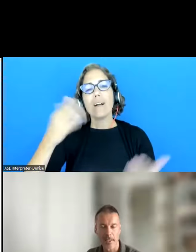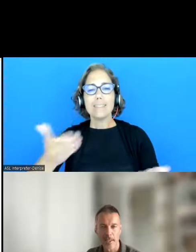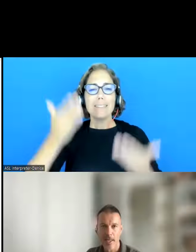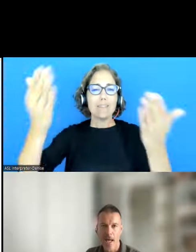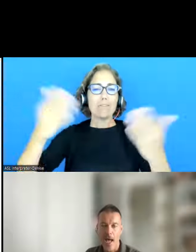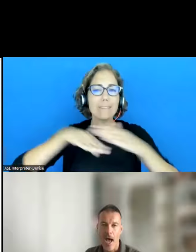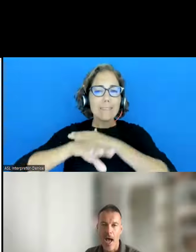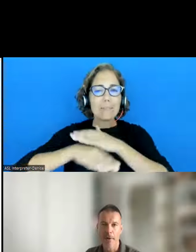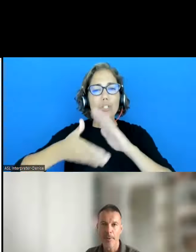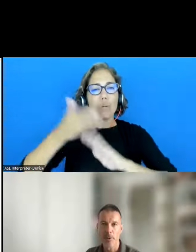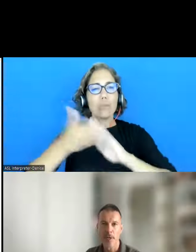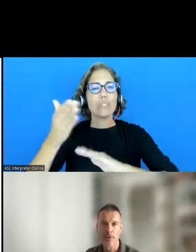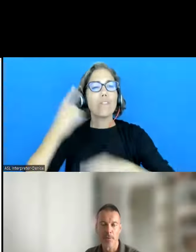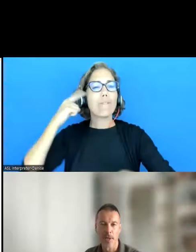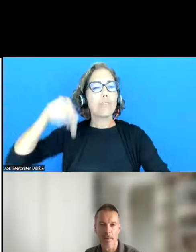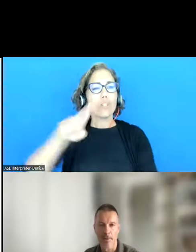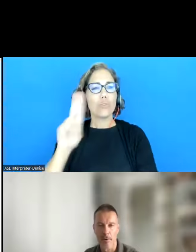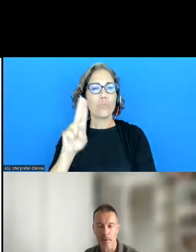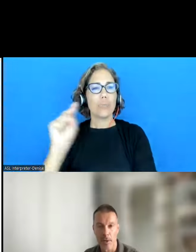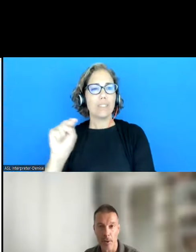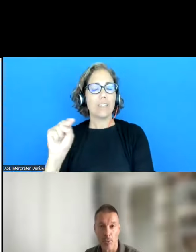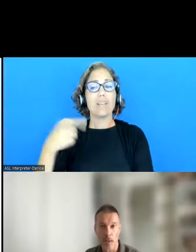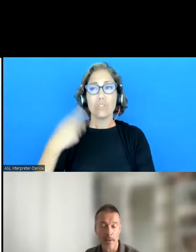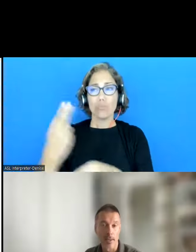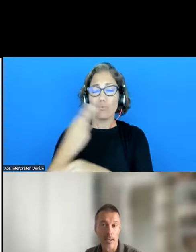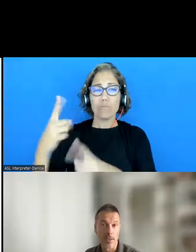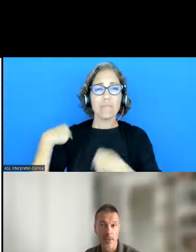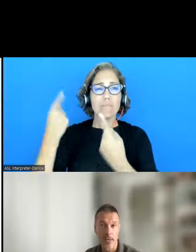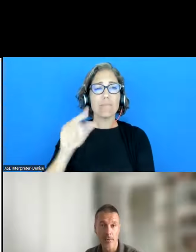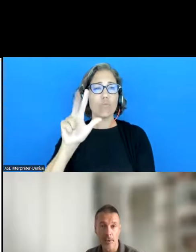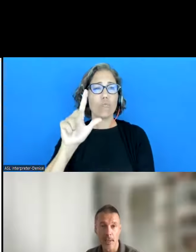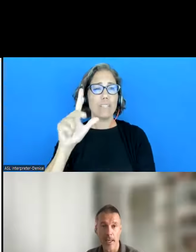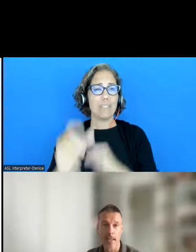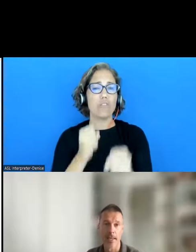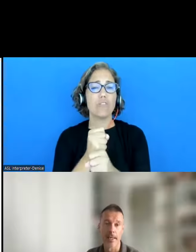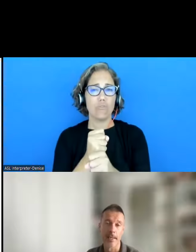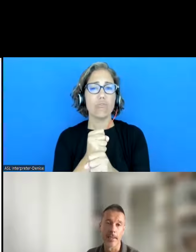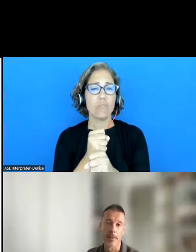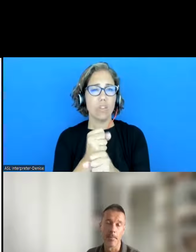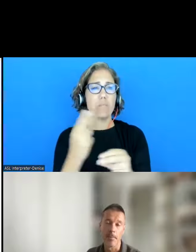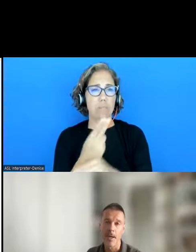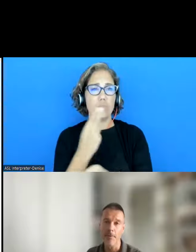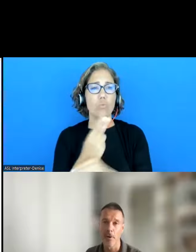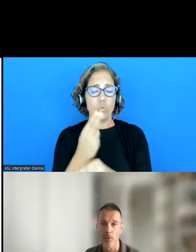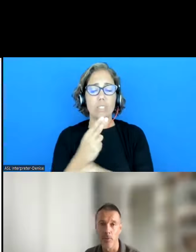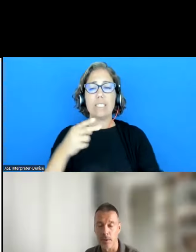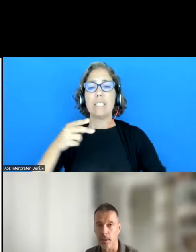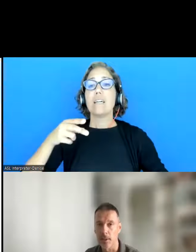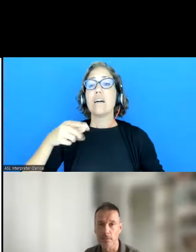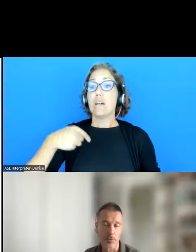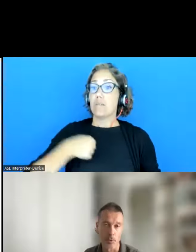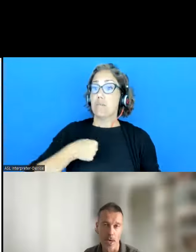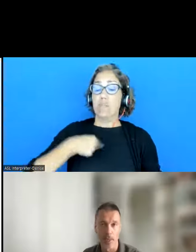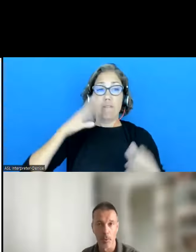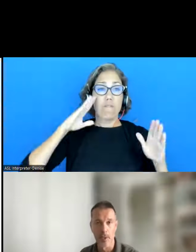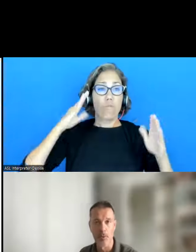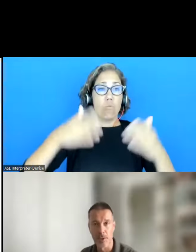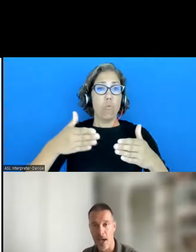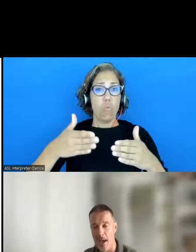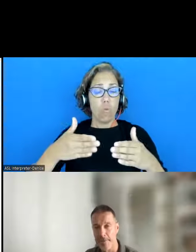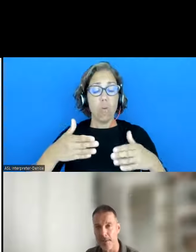UsableNet. I have been working at UsableNet for about 23 years now. And my focus,